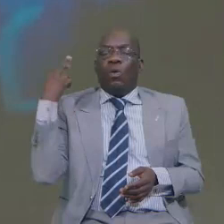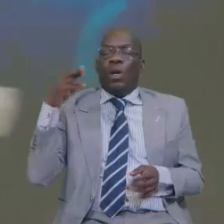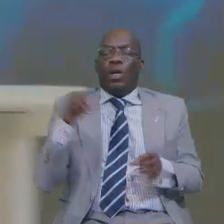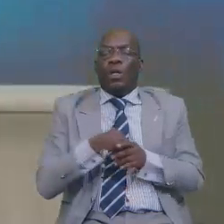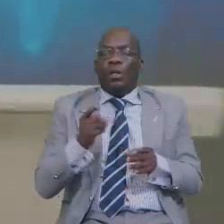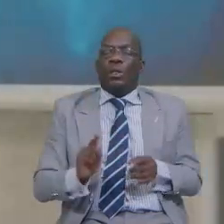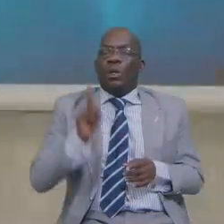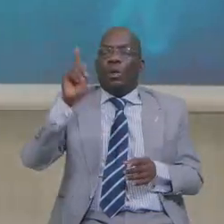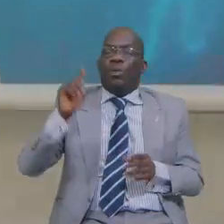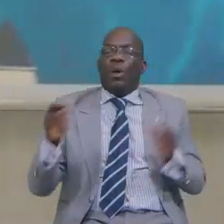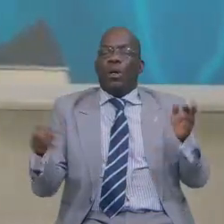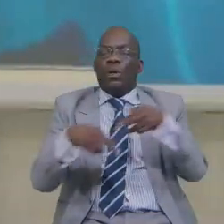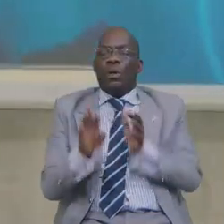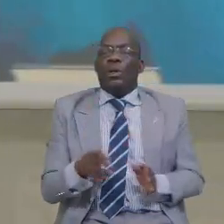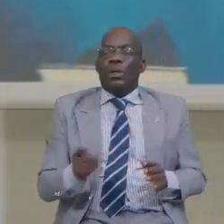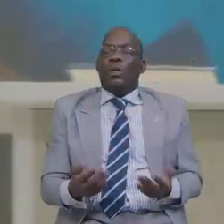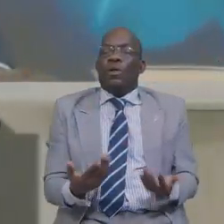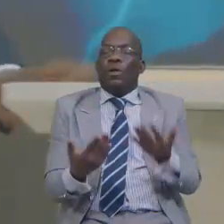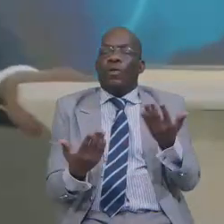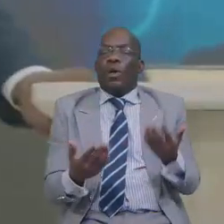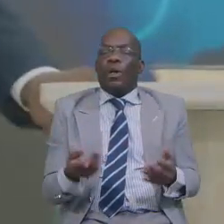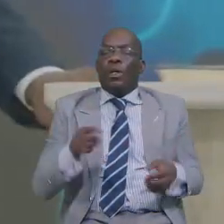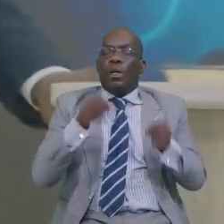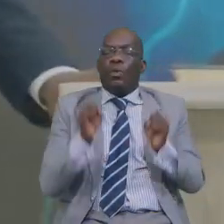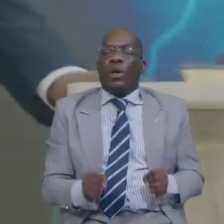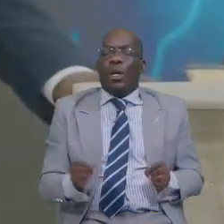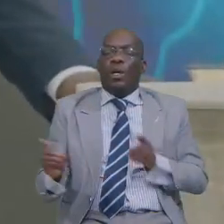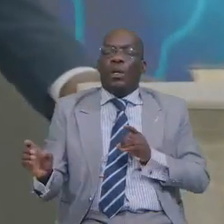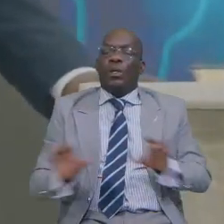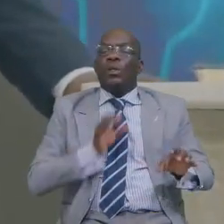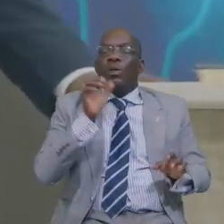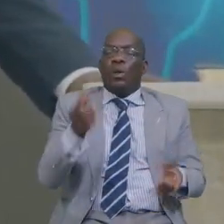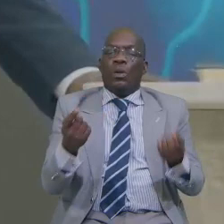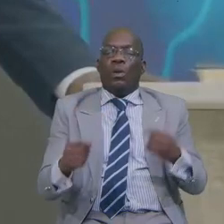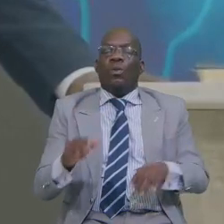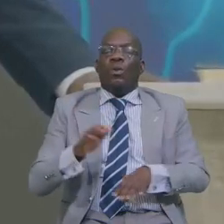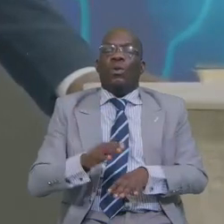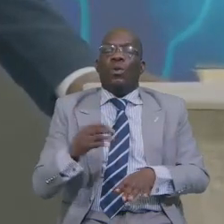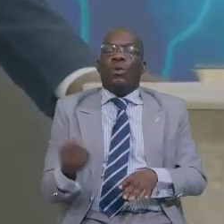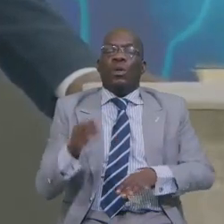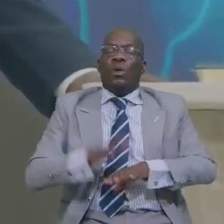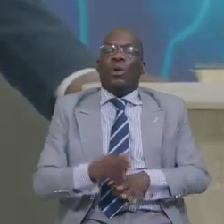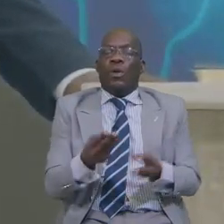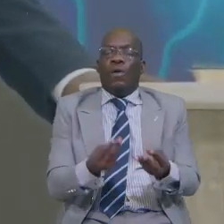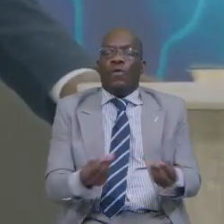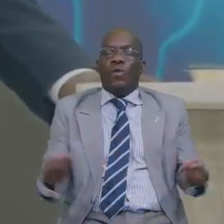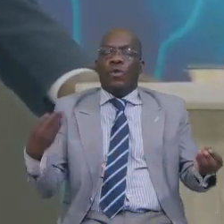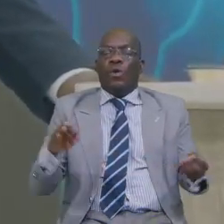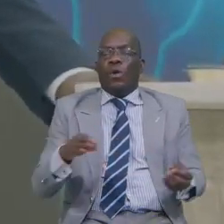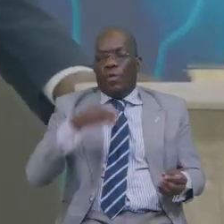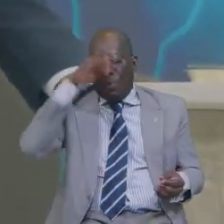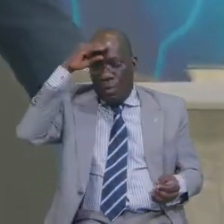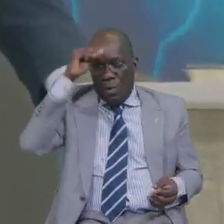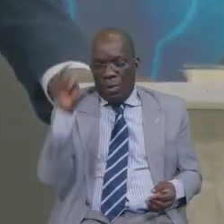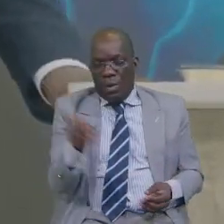fire did not come only on few of them, not even the 11, the